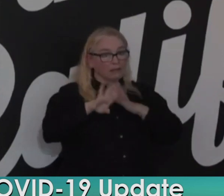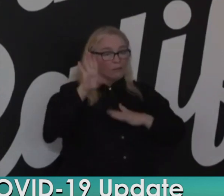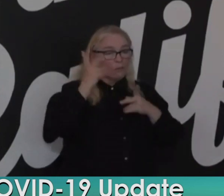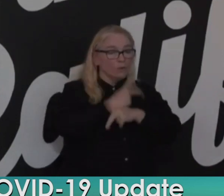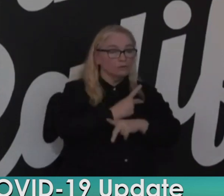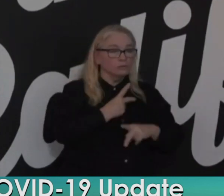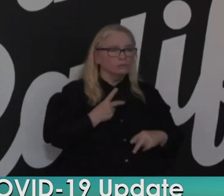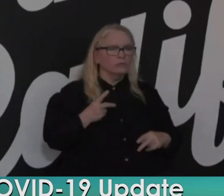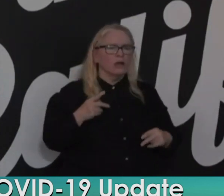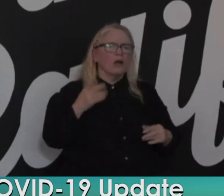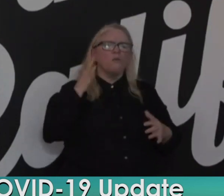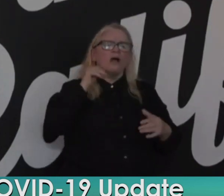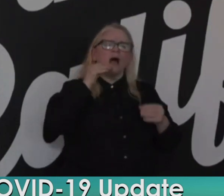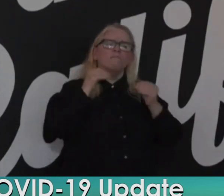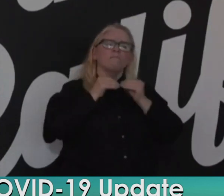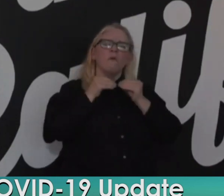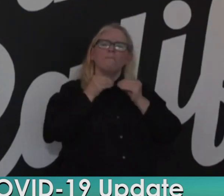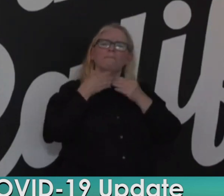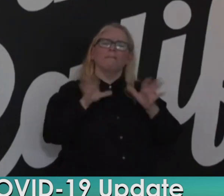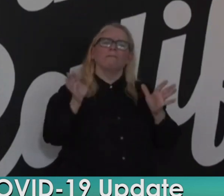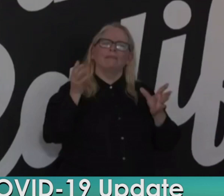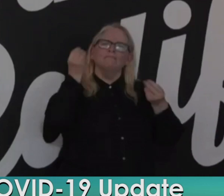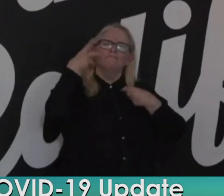across the state who fear it's too early to allow more